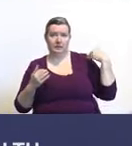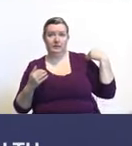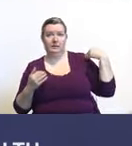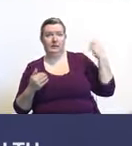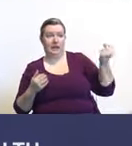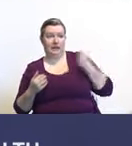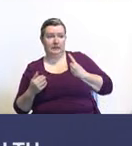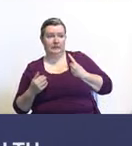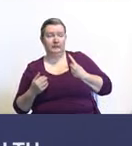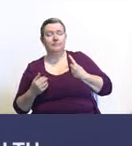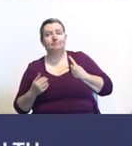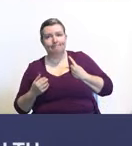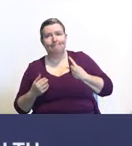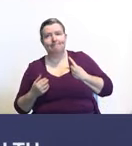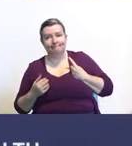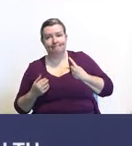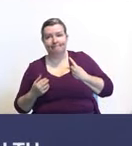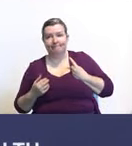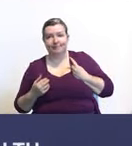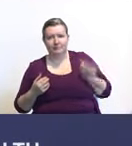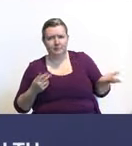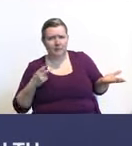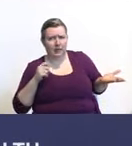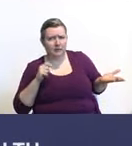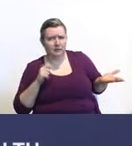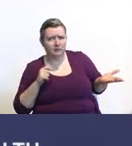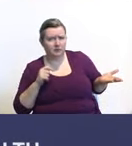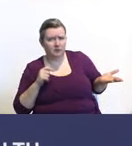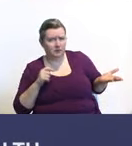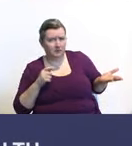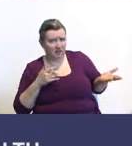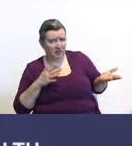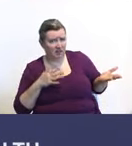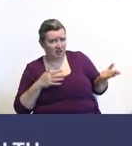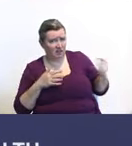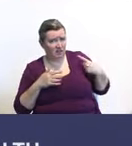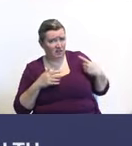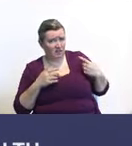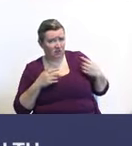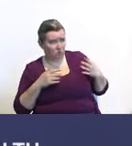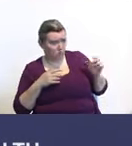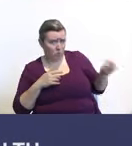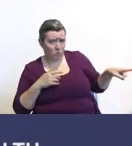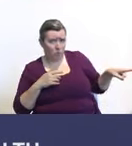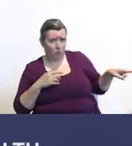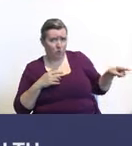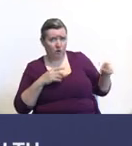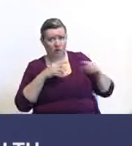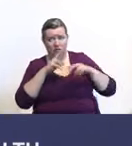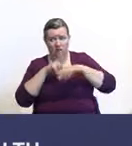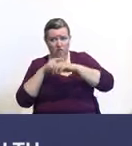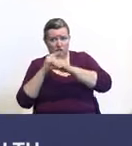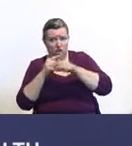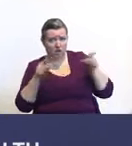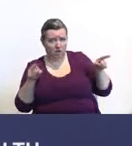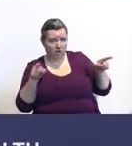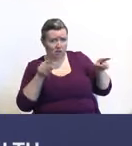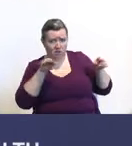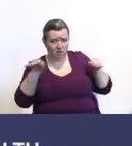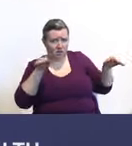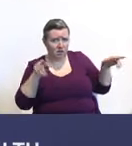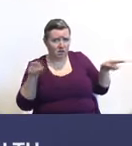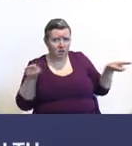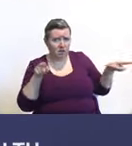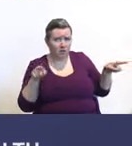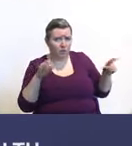asked, Pat, I think it's fair to say, whether it's you and your colleagues or the Guard, we are at or near the top of the